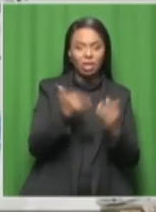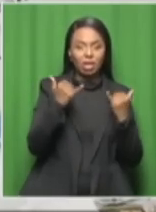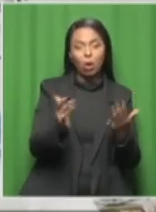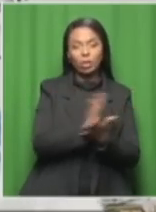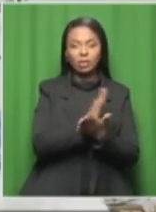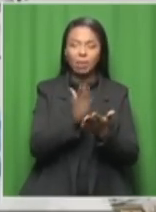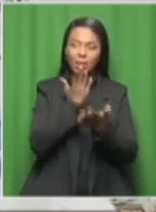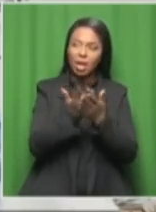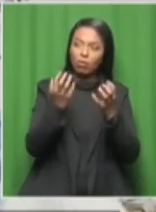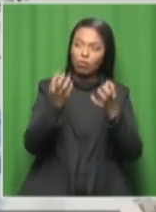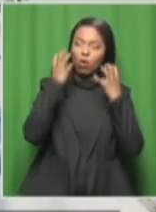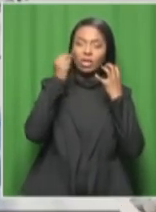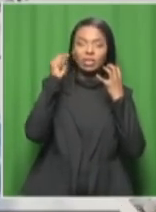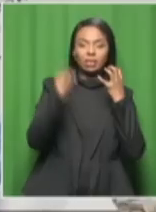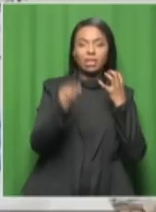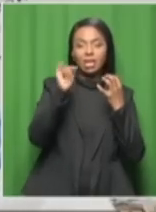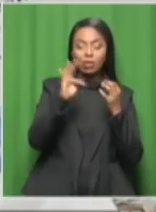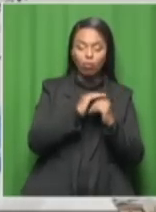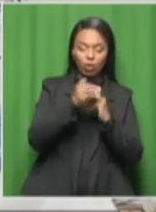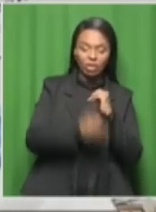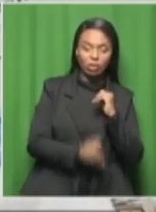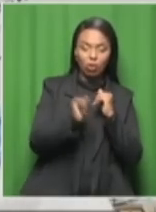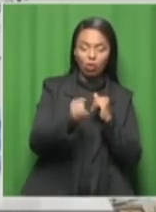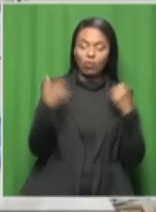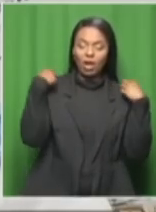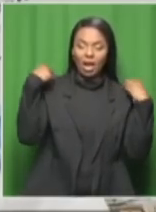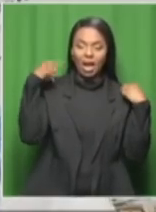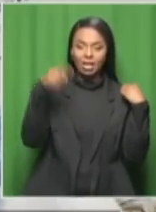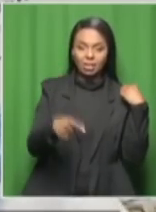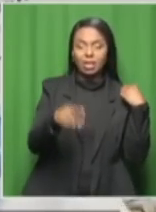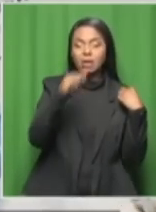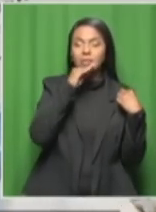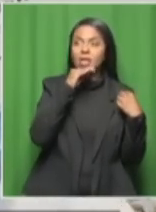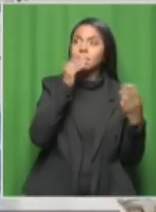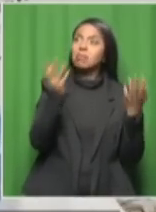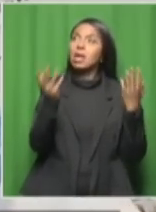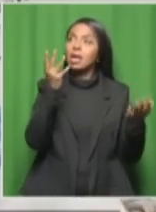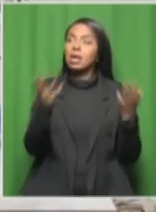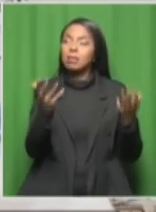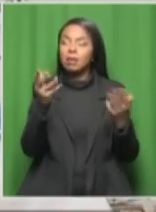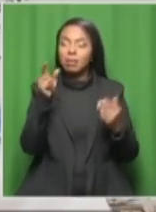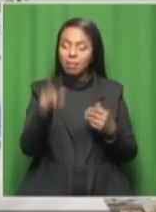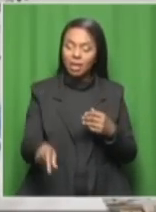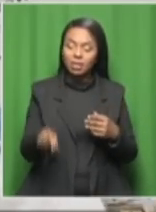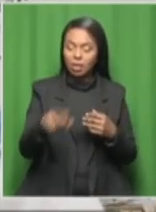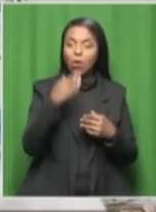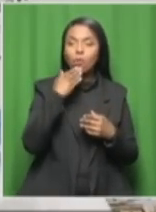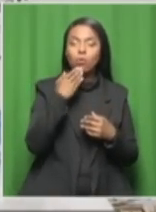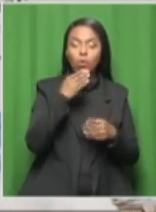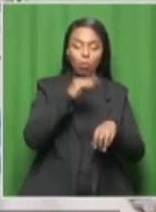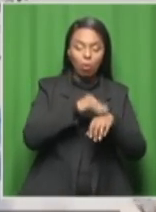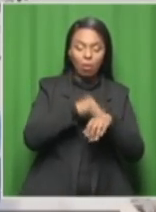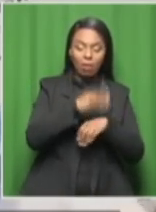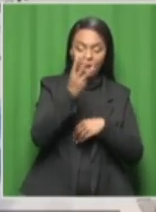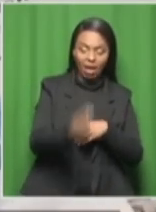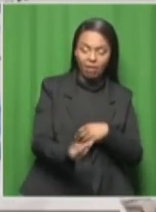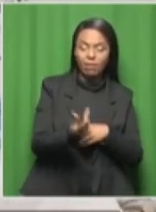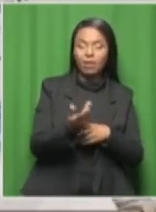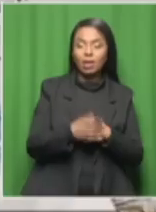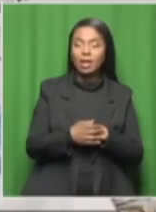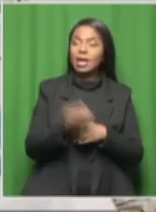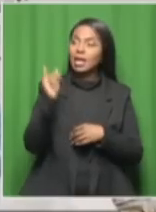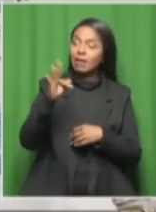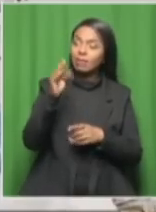to. If your security of your country is in trouble, if somebody is causing problems in terms of law and order,